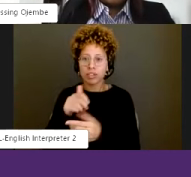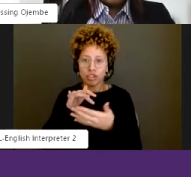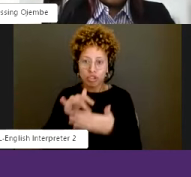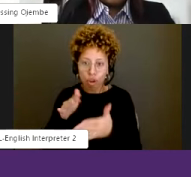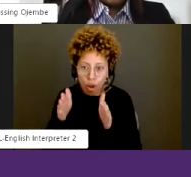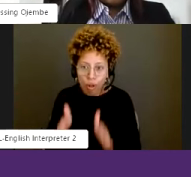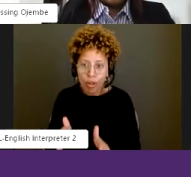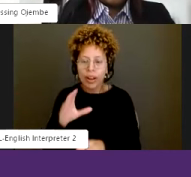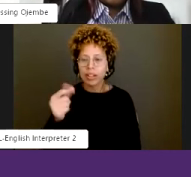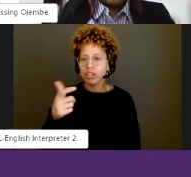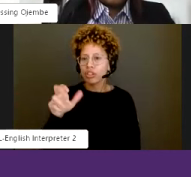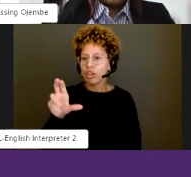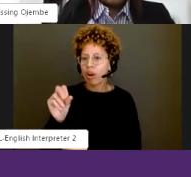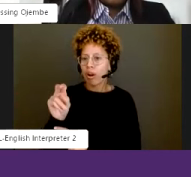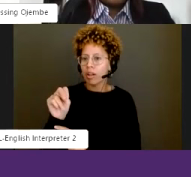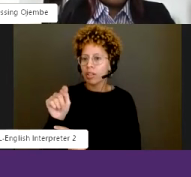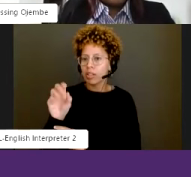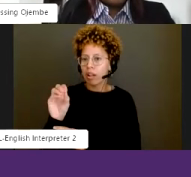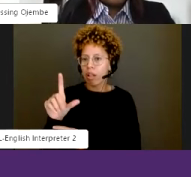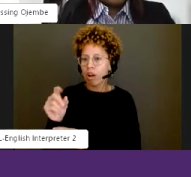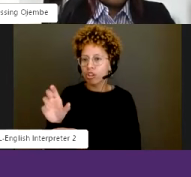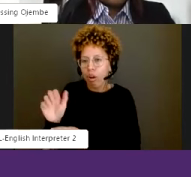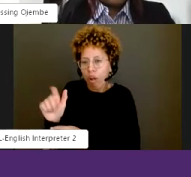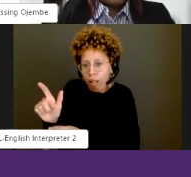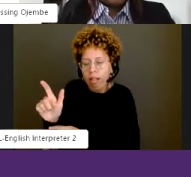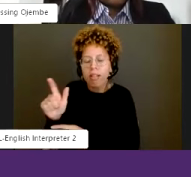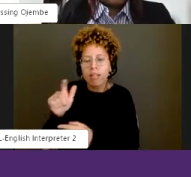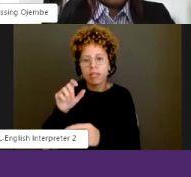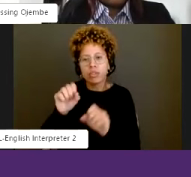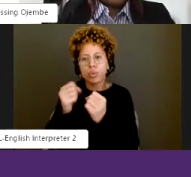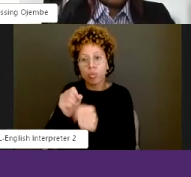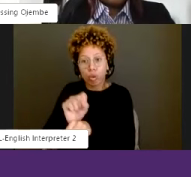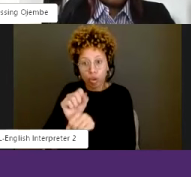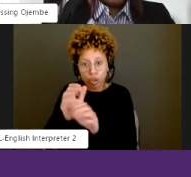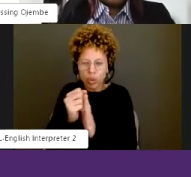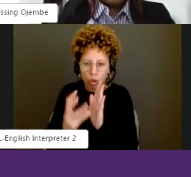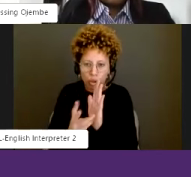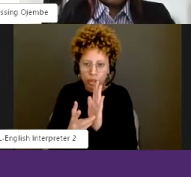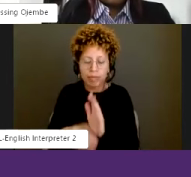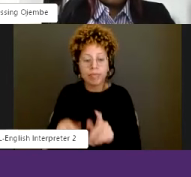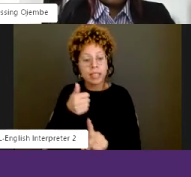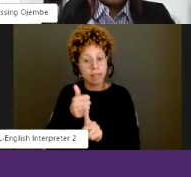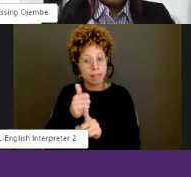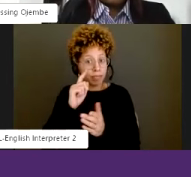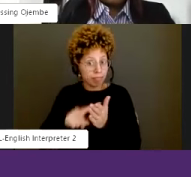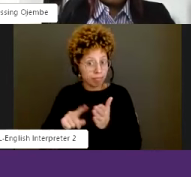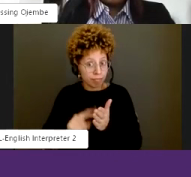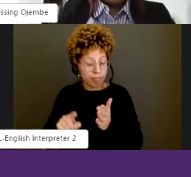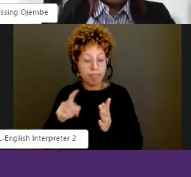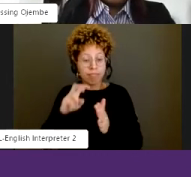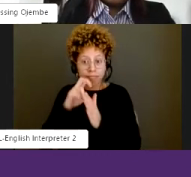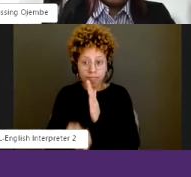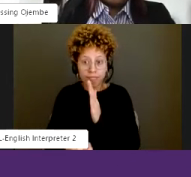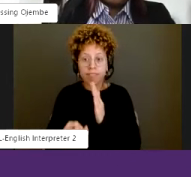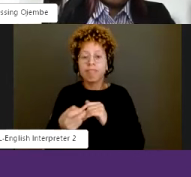and gerontological social worker whose research interests focus on understanding the experiences